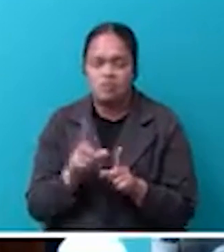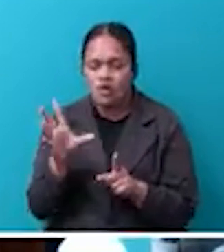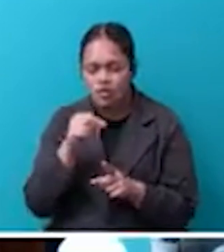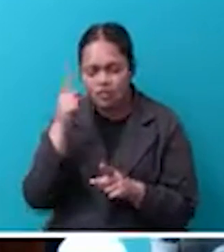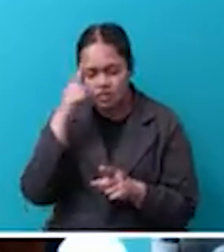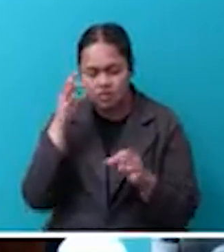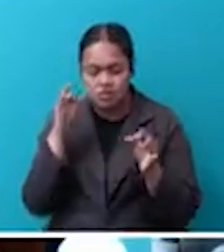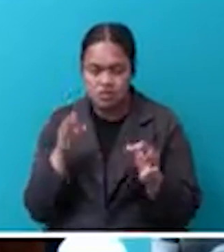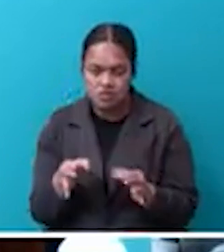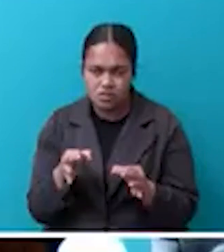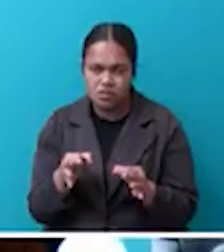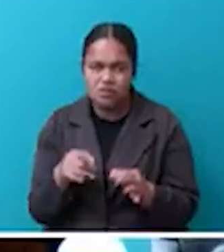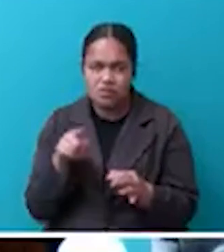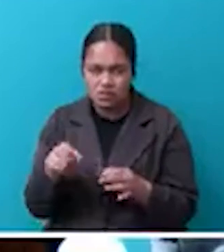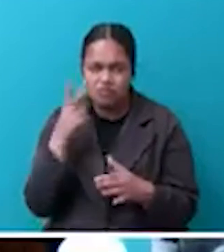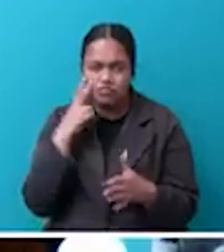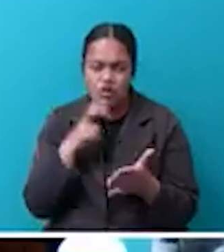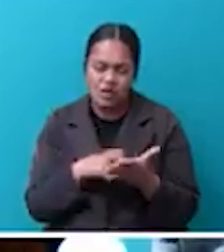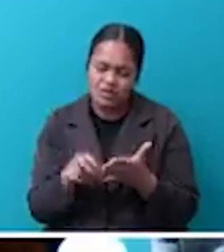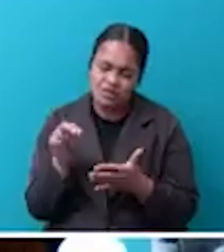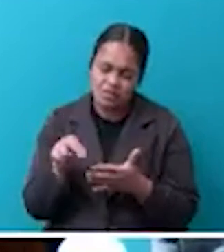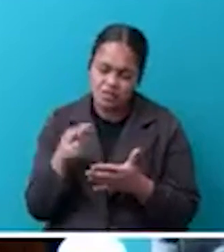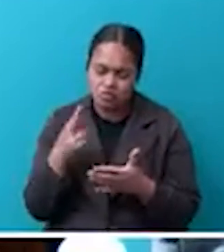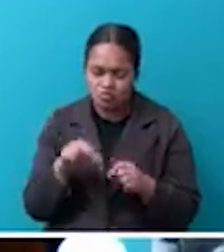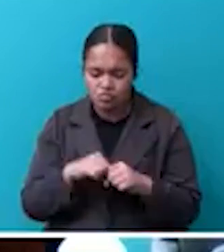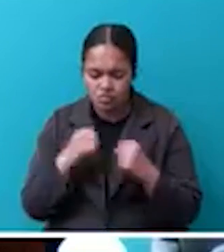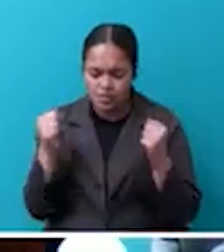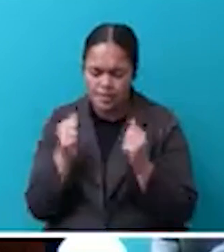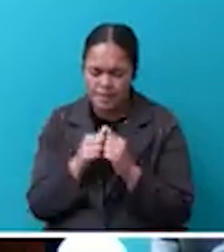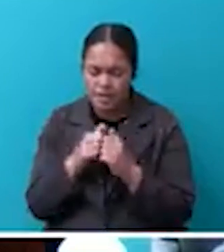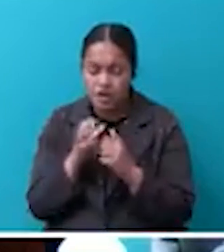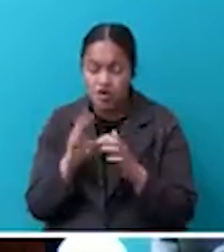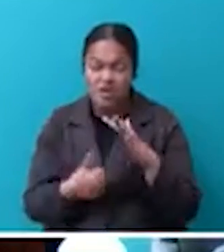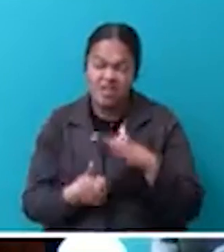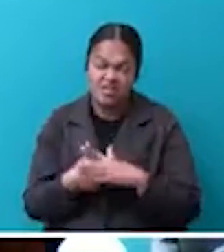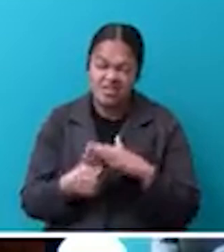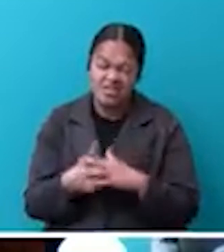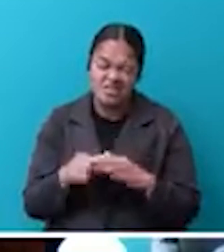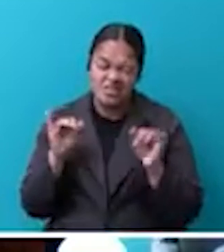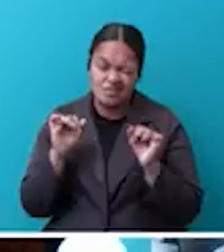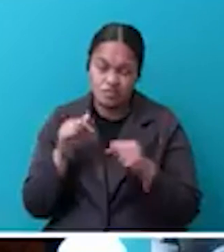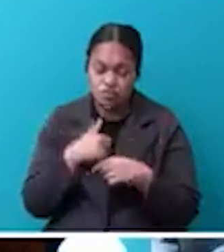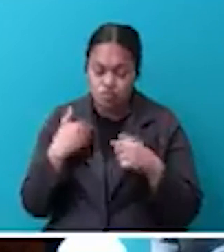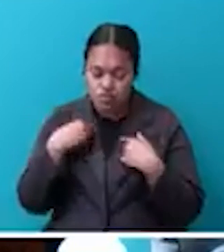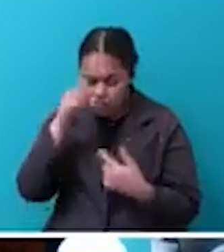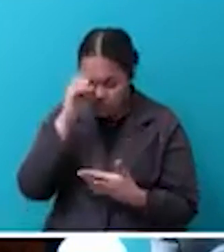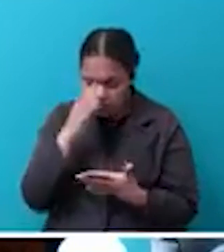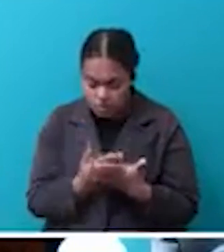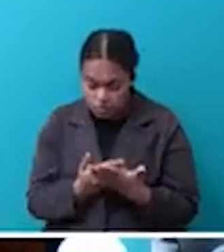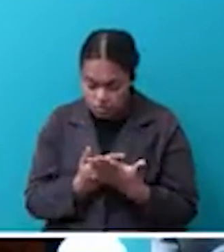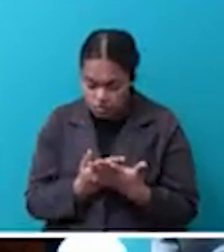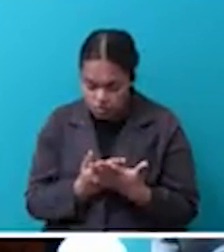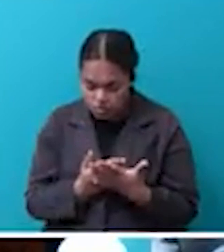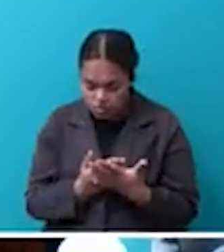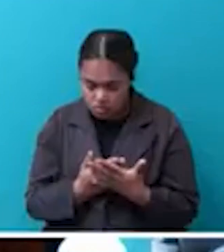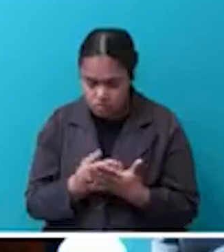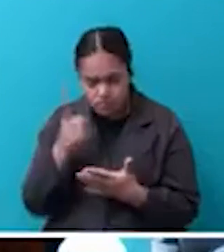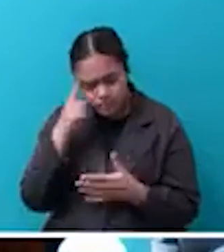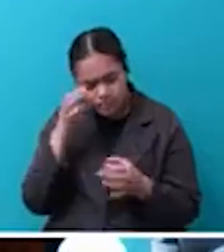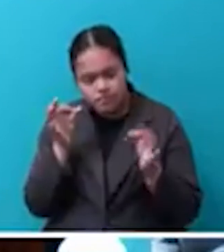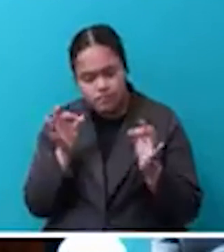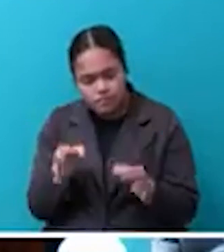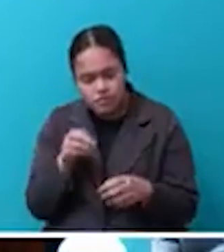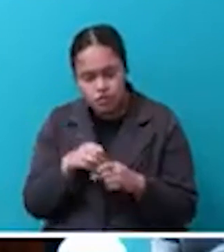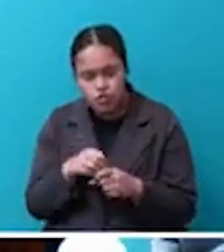decision which recognize the need to address many of the excess issues we face. The decision